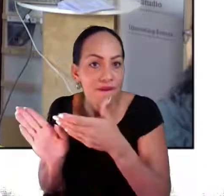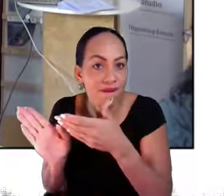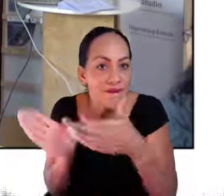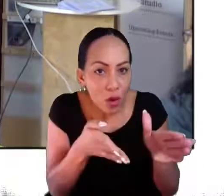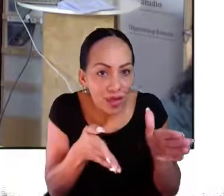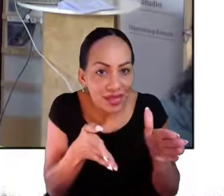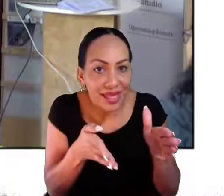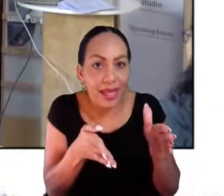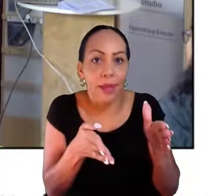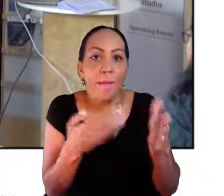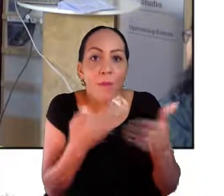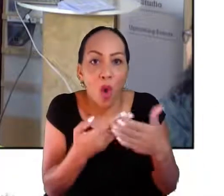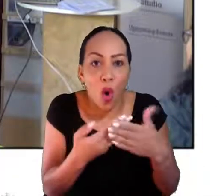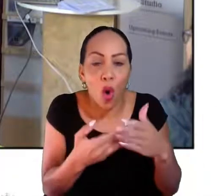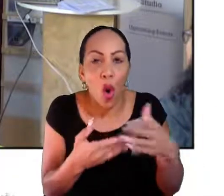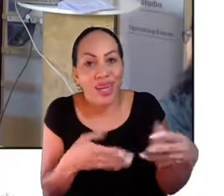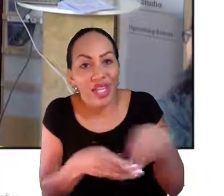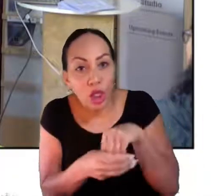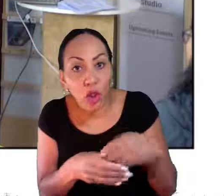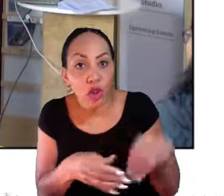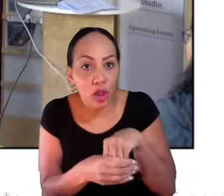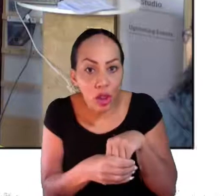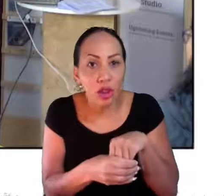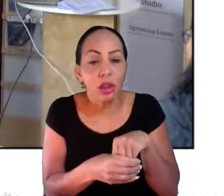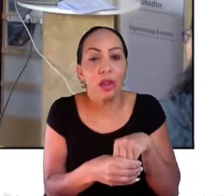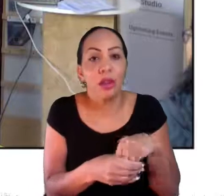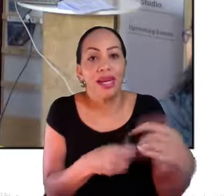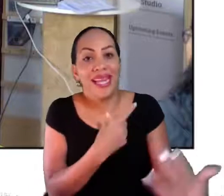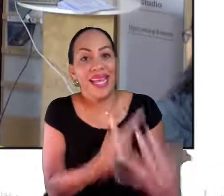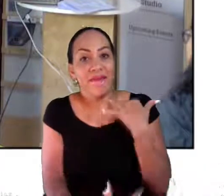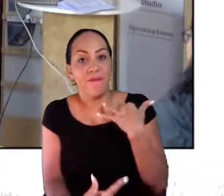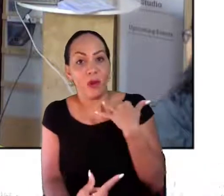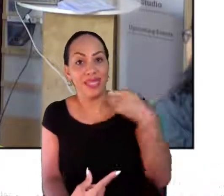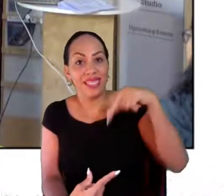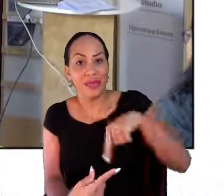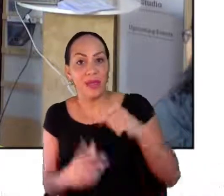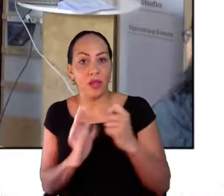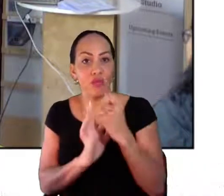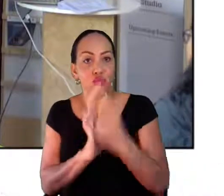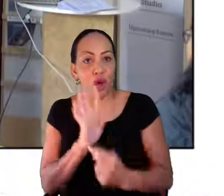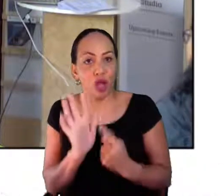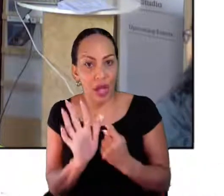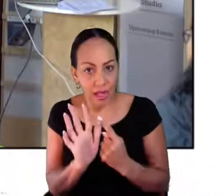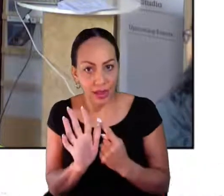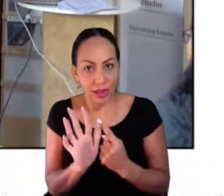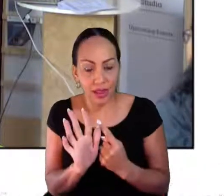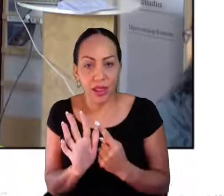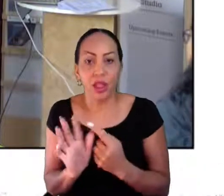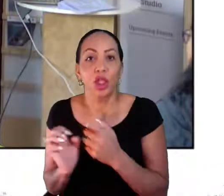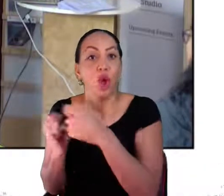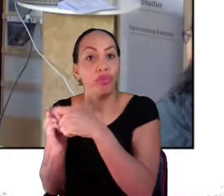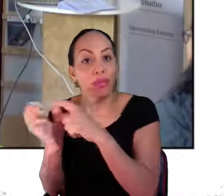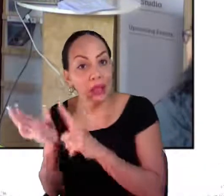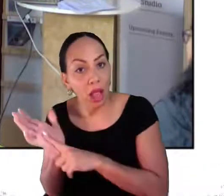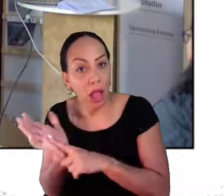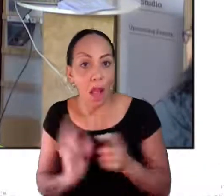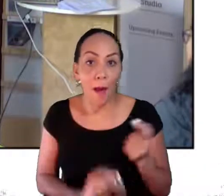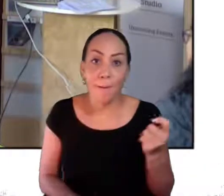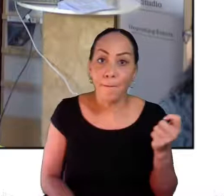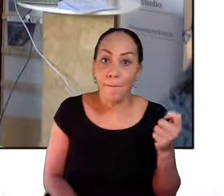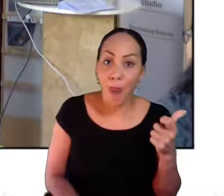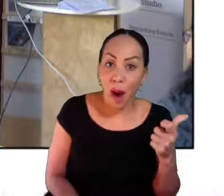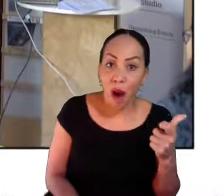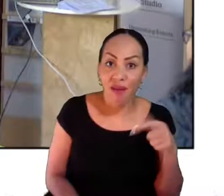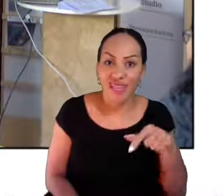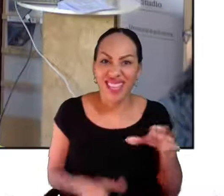helping inclusion be a centralised part of this project. And also the wider team had done a bunch of work before I got here. Bristol and Bath had been happening for about a year before I started,